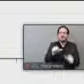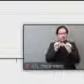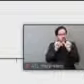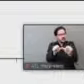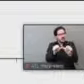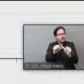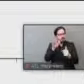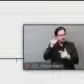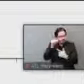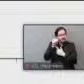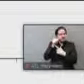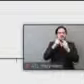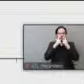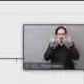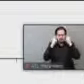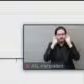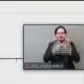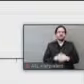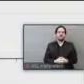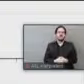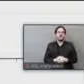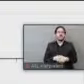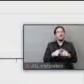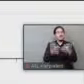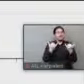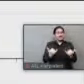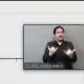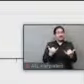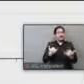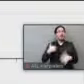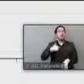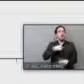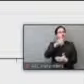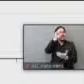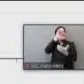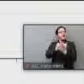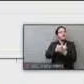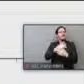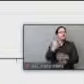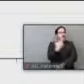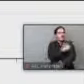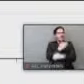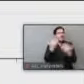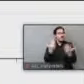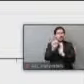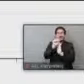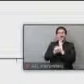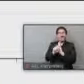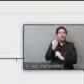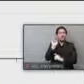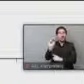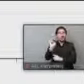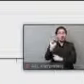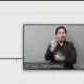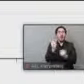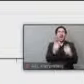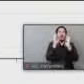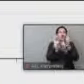we're now up to the point where we believe the vaccine in our state has lowered the case rates by